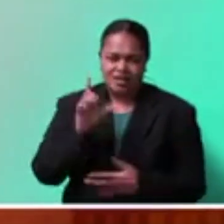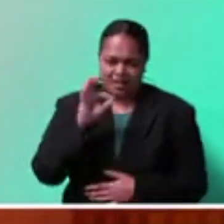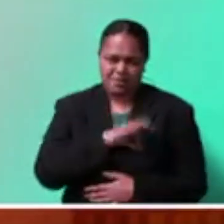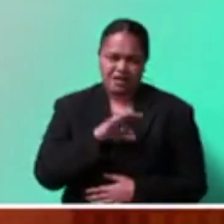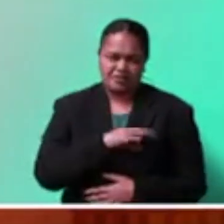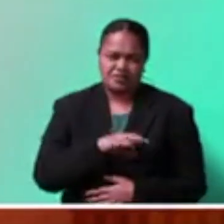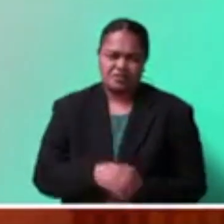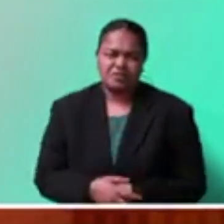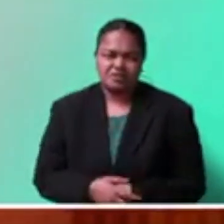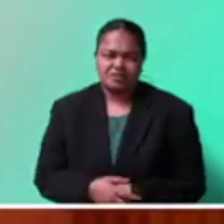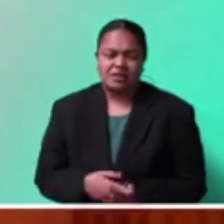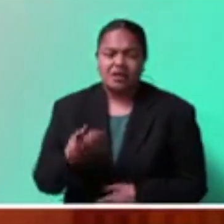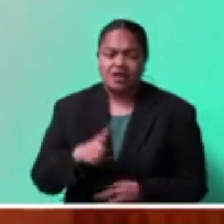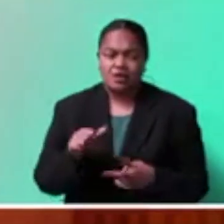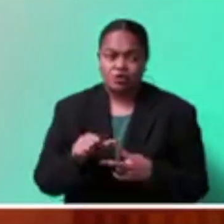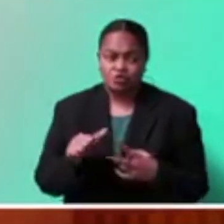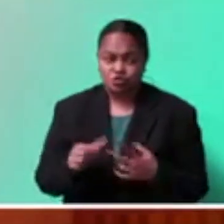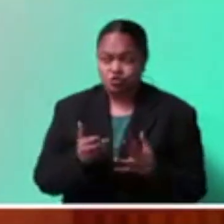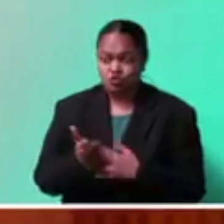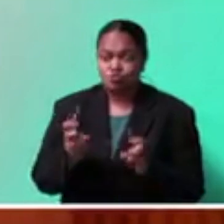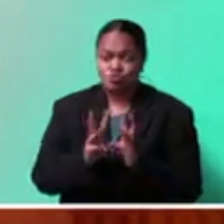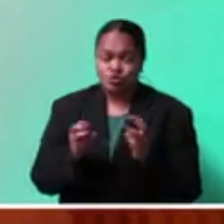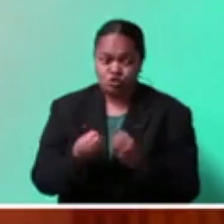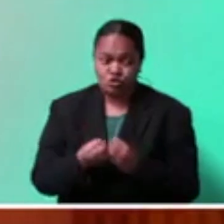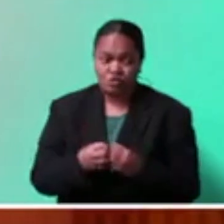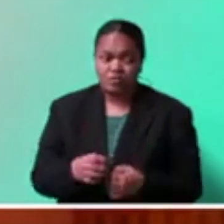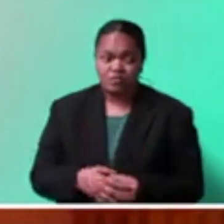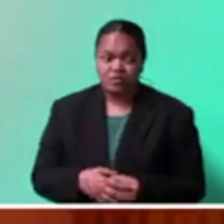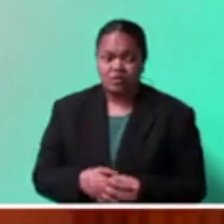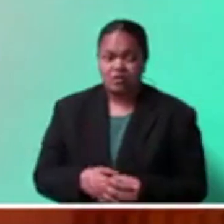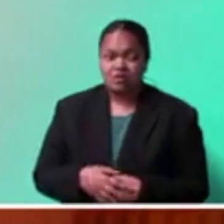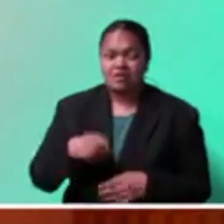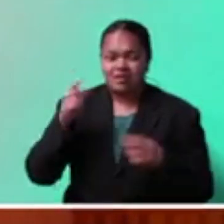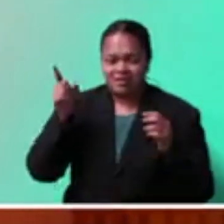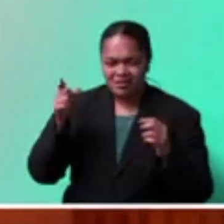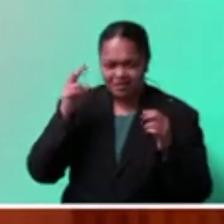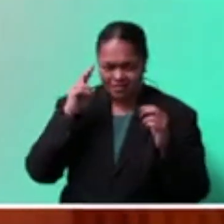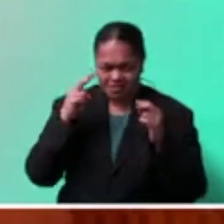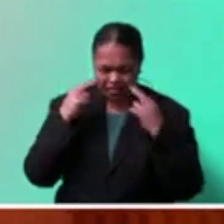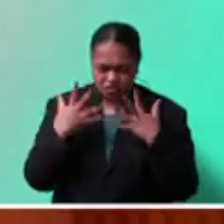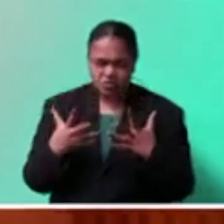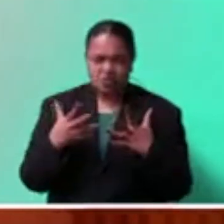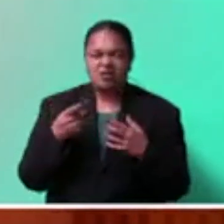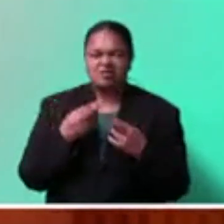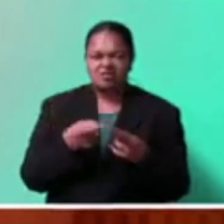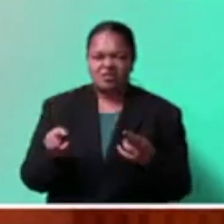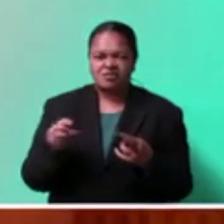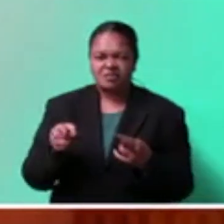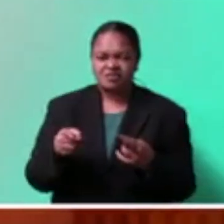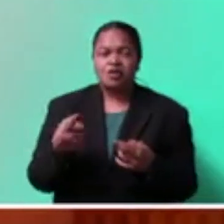directly. Also through our workshops with natural resource owners in the Natural Resource Owners Committees, or